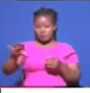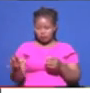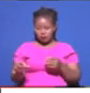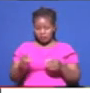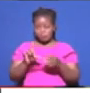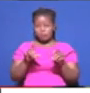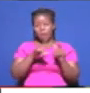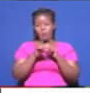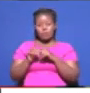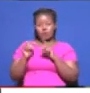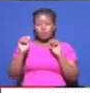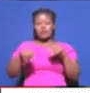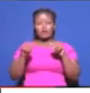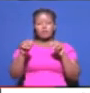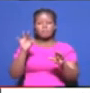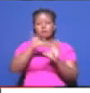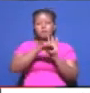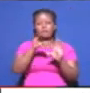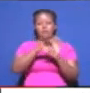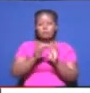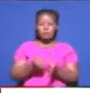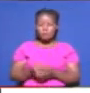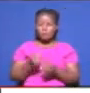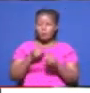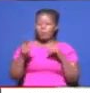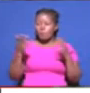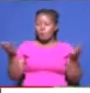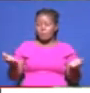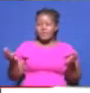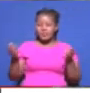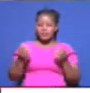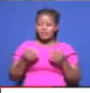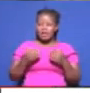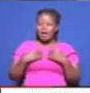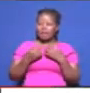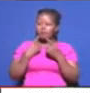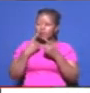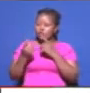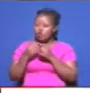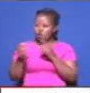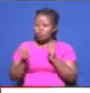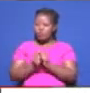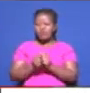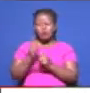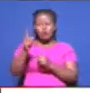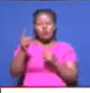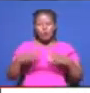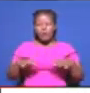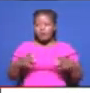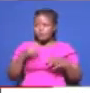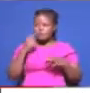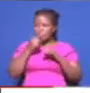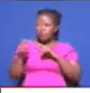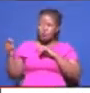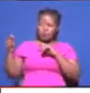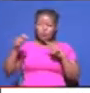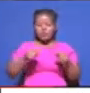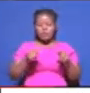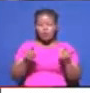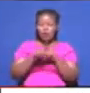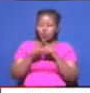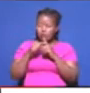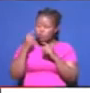actually cast their vote. However, Carol, I will just talk to one of the people who have actually come here, who are actually witnessing